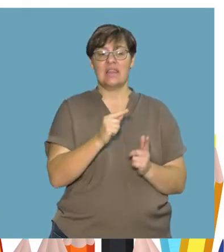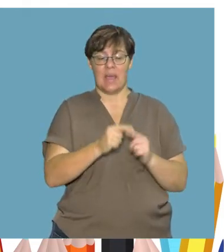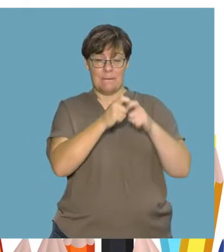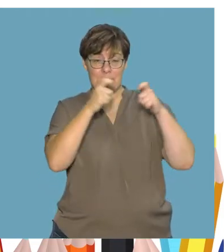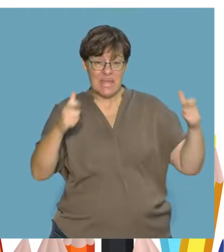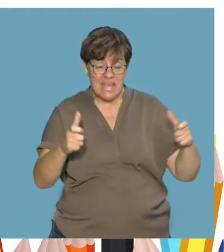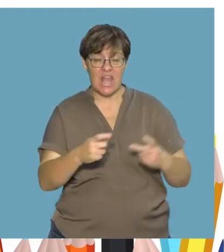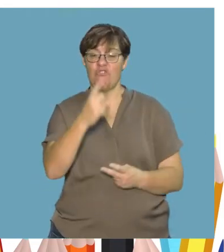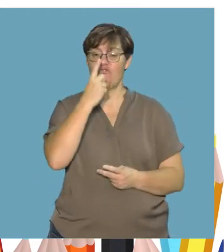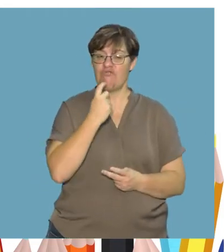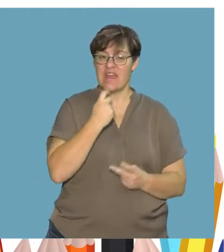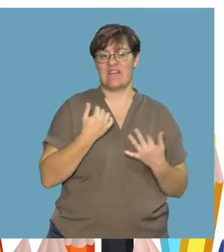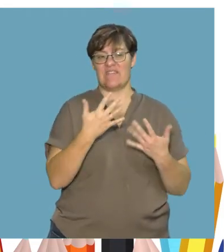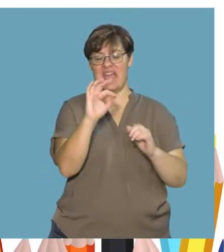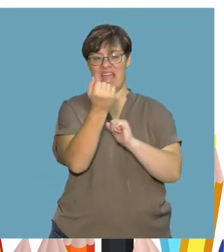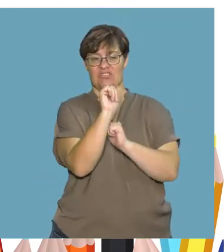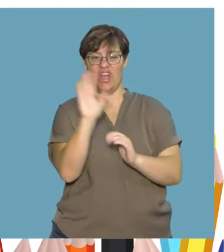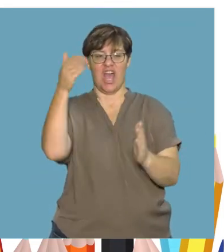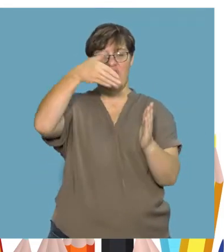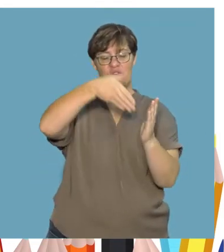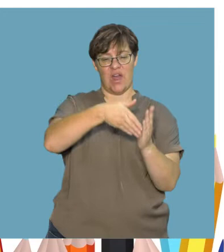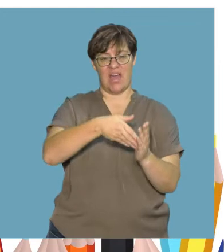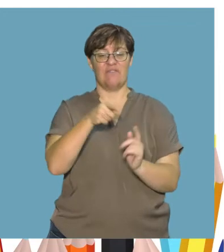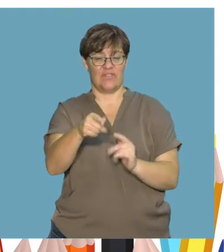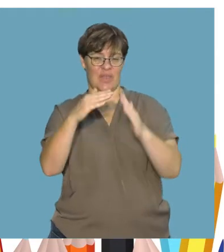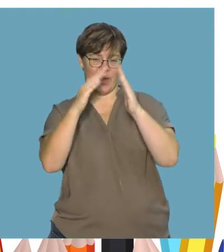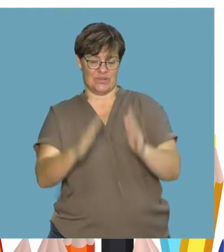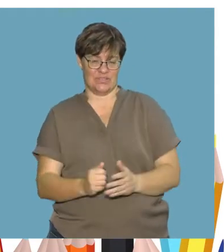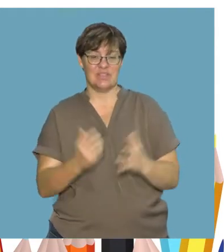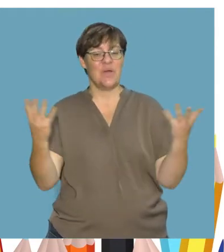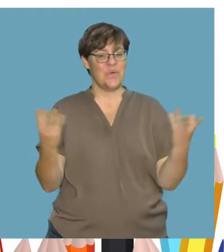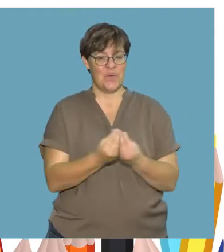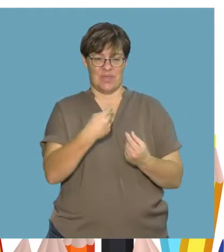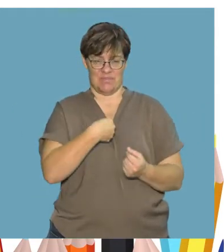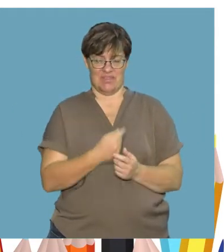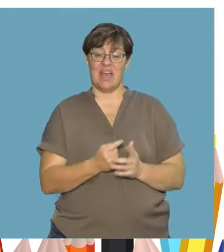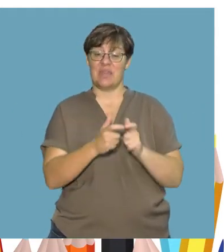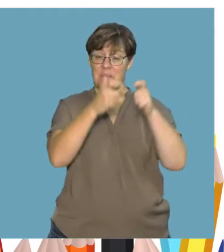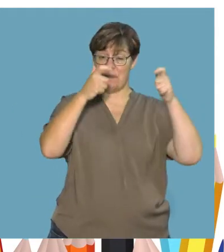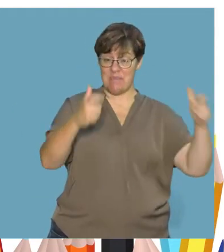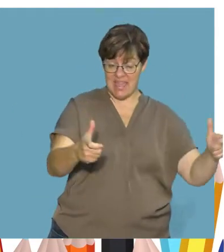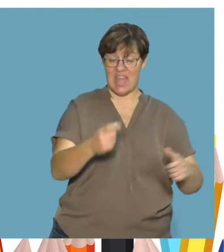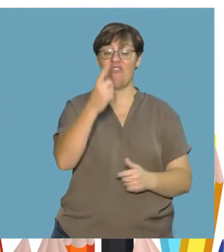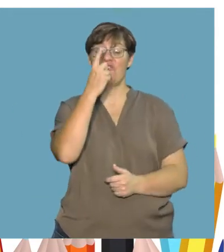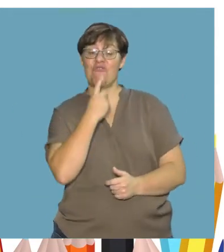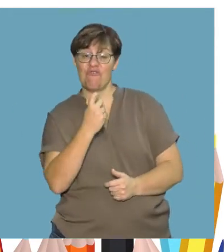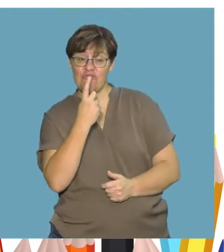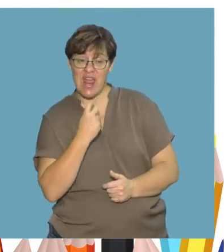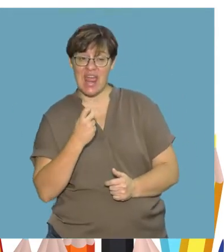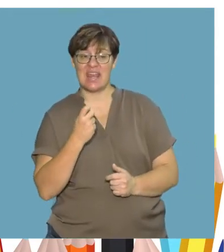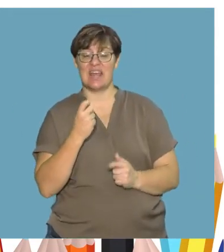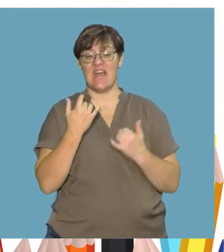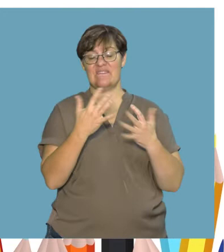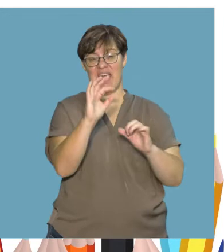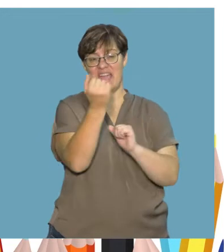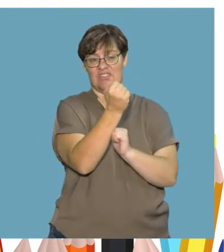engine arrived at the house. Say that with me now. The big red fire engine arrived at